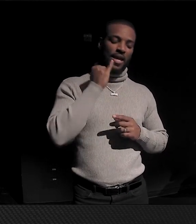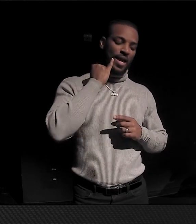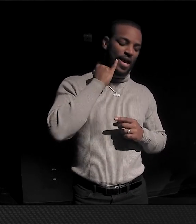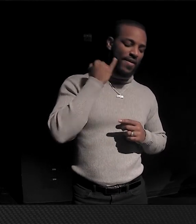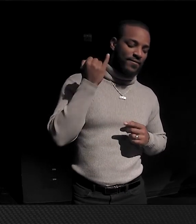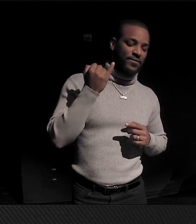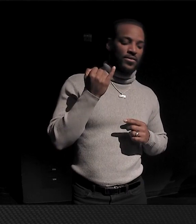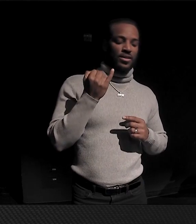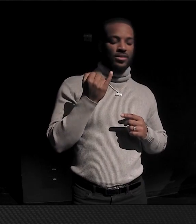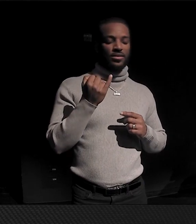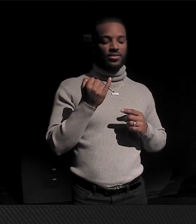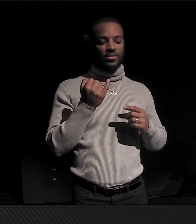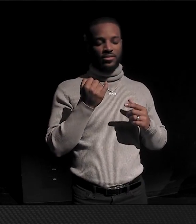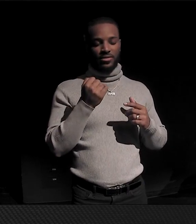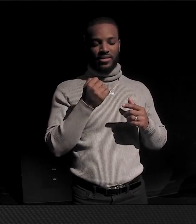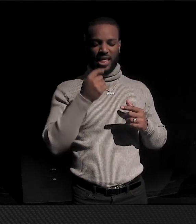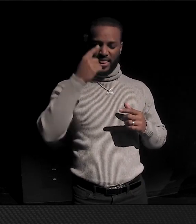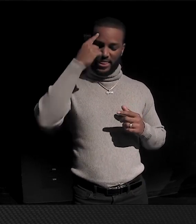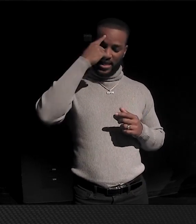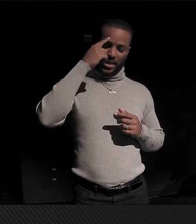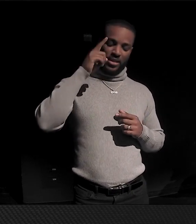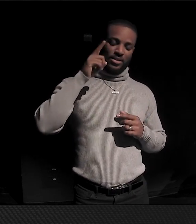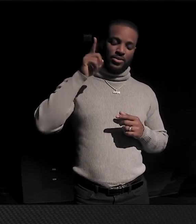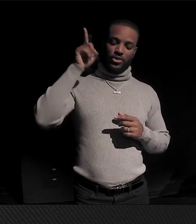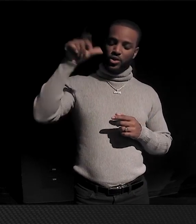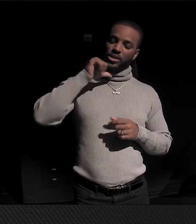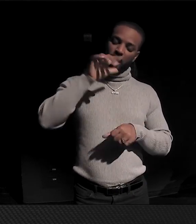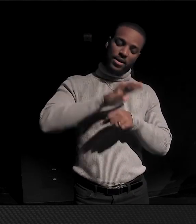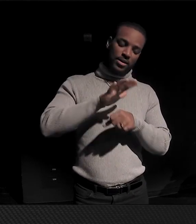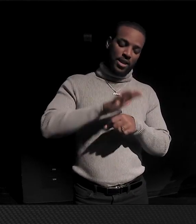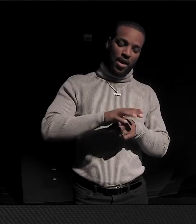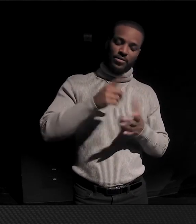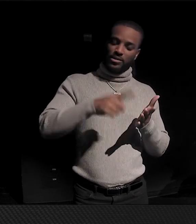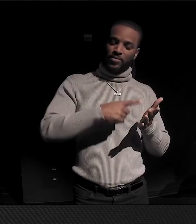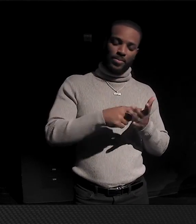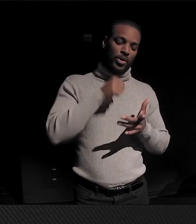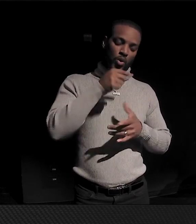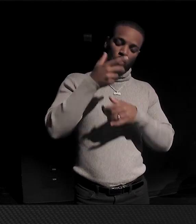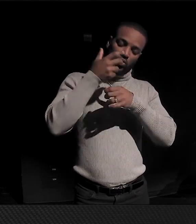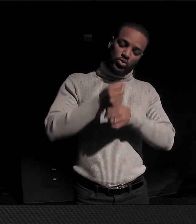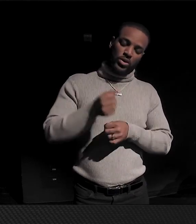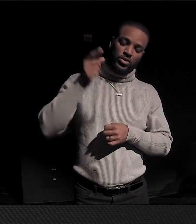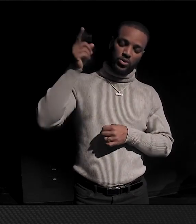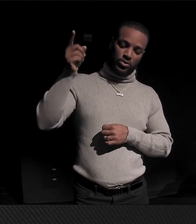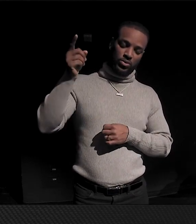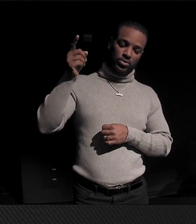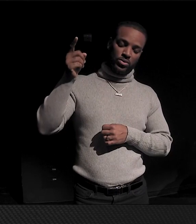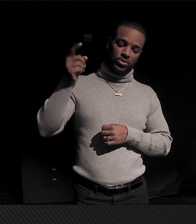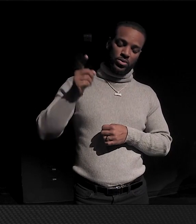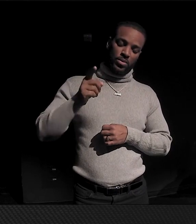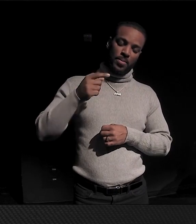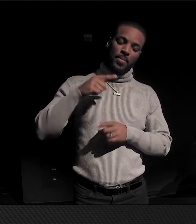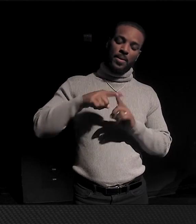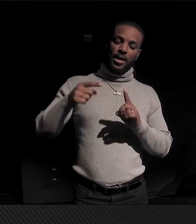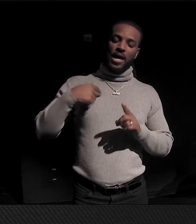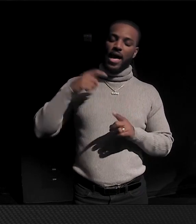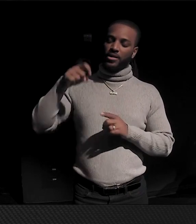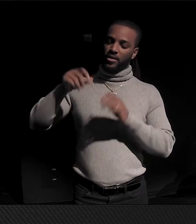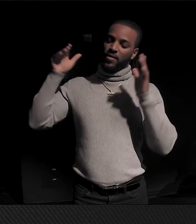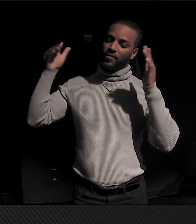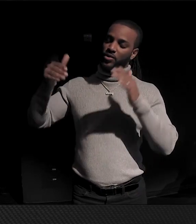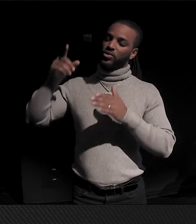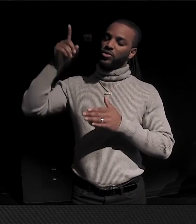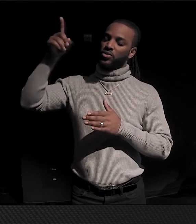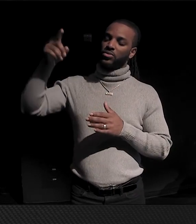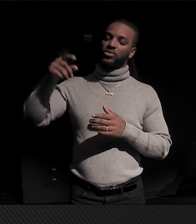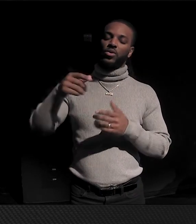I confess not thinking you're enough, not trusting you to be my bread, to be my sustenance. Just